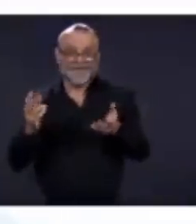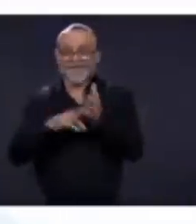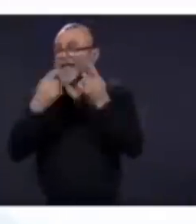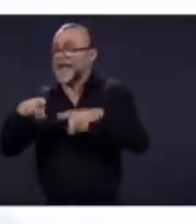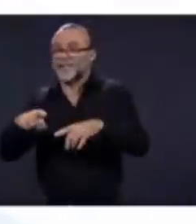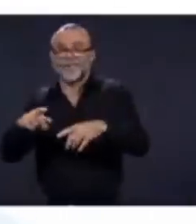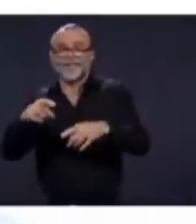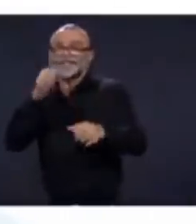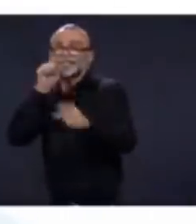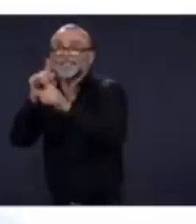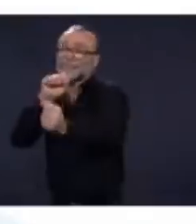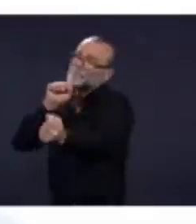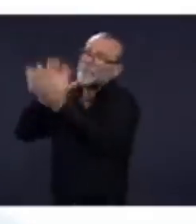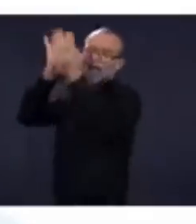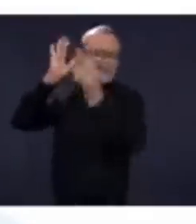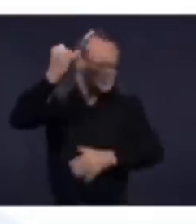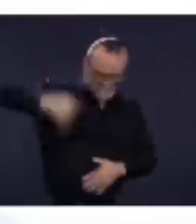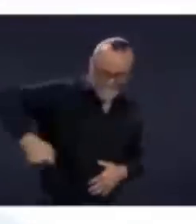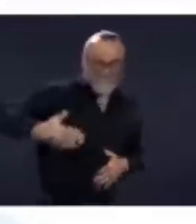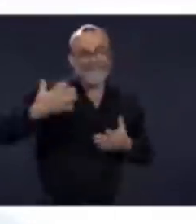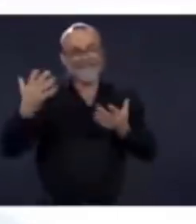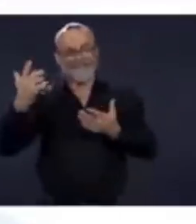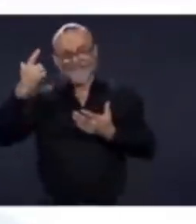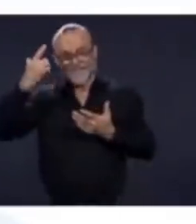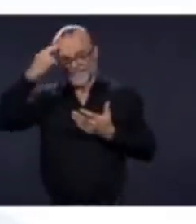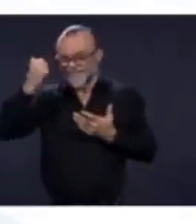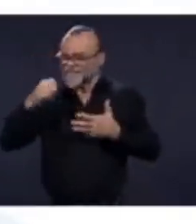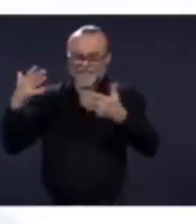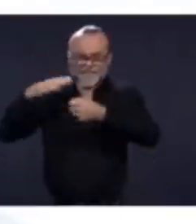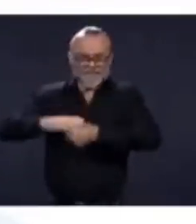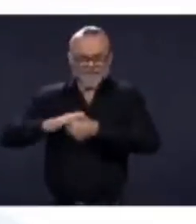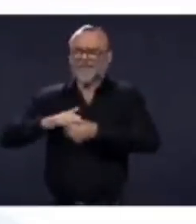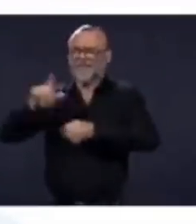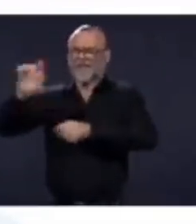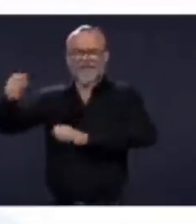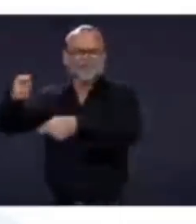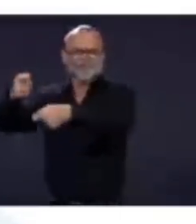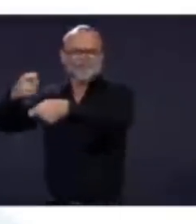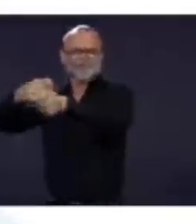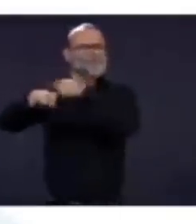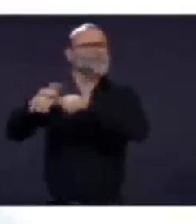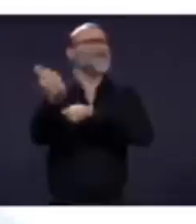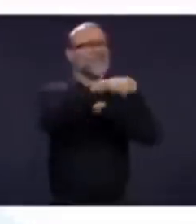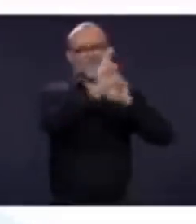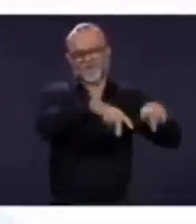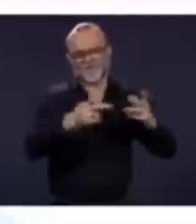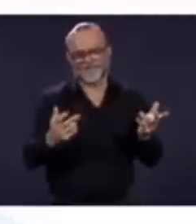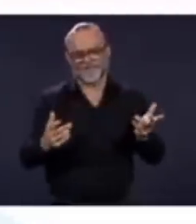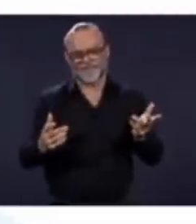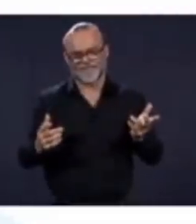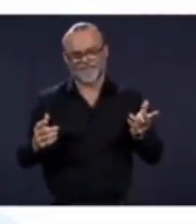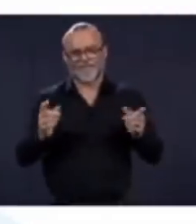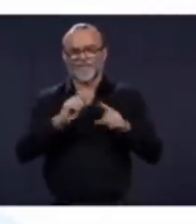dispute with your sister and don't want to see her anymore because you are all stressed, you can change to another one. But we didn't want to have